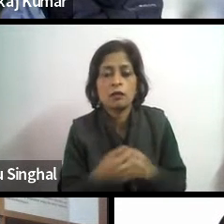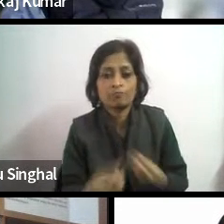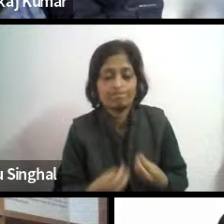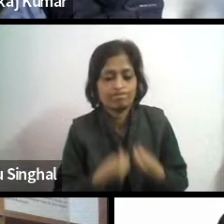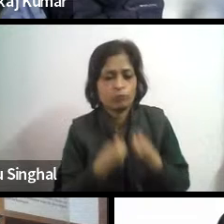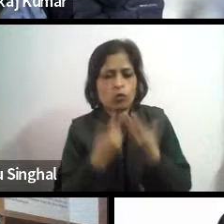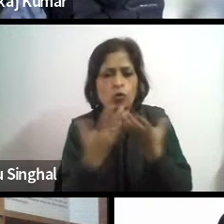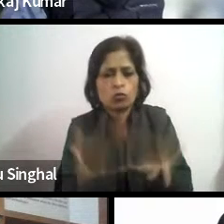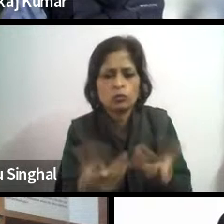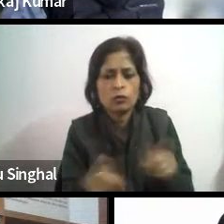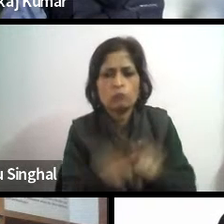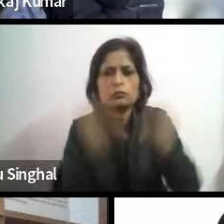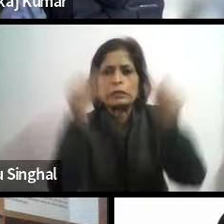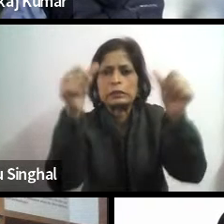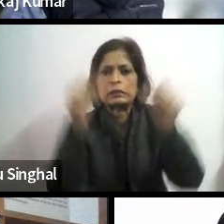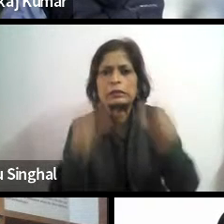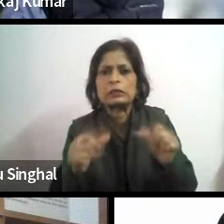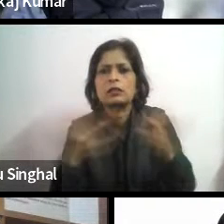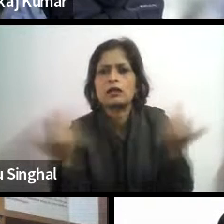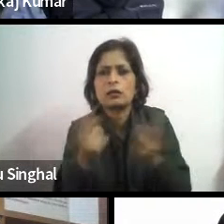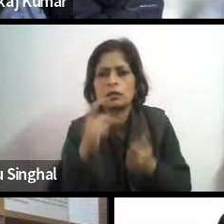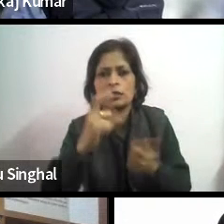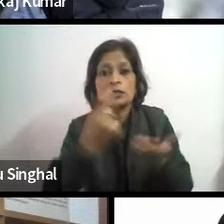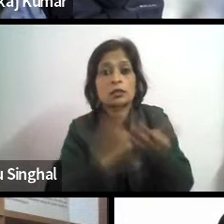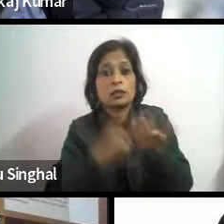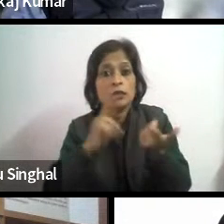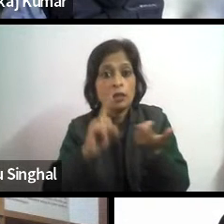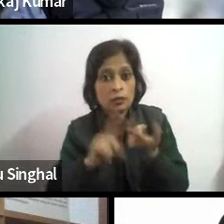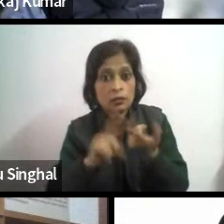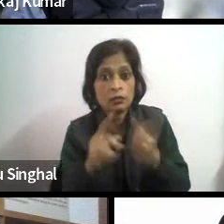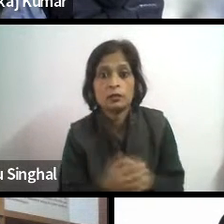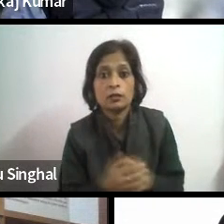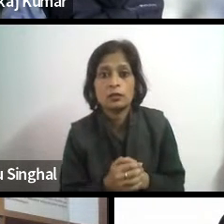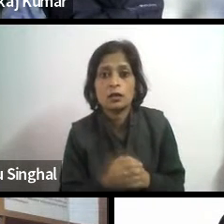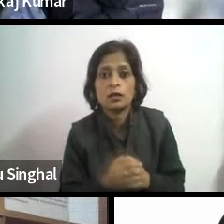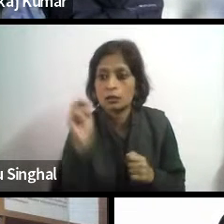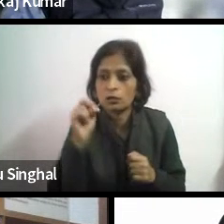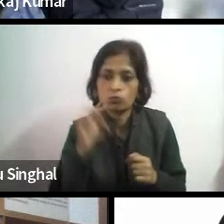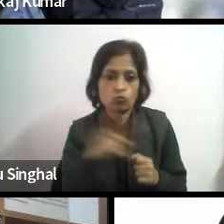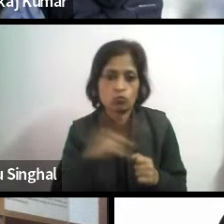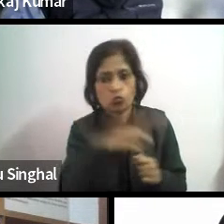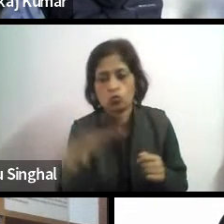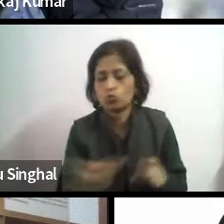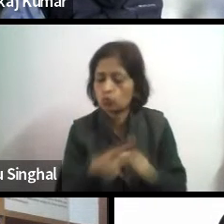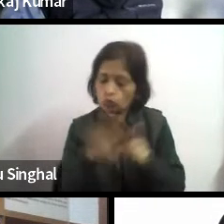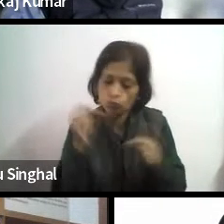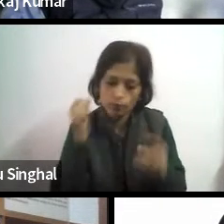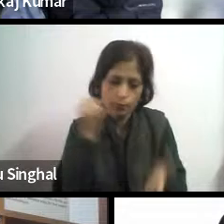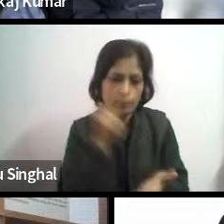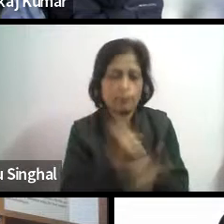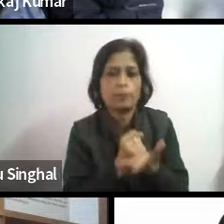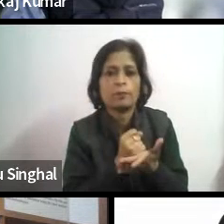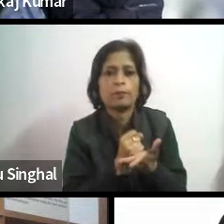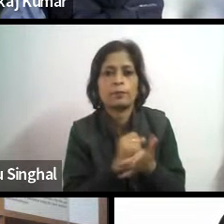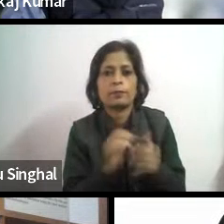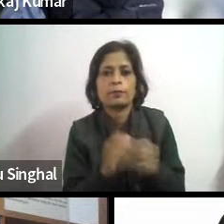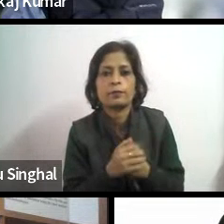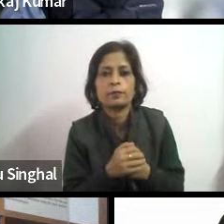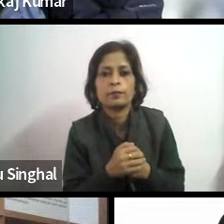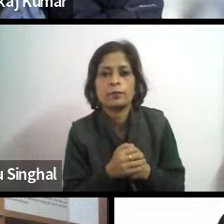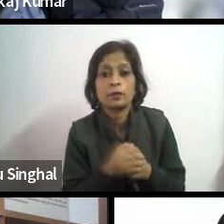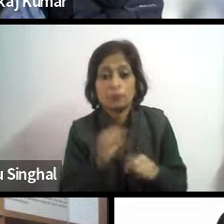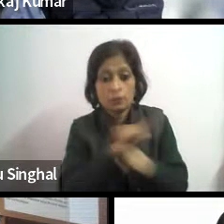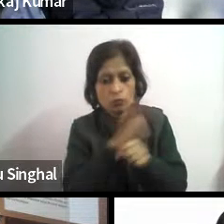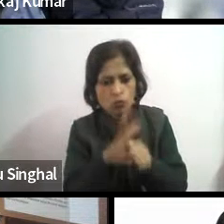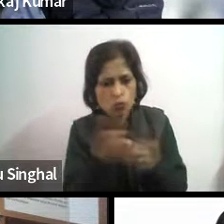that all CRE participants need to do is again needed when it comes to pandemic.